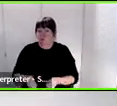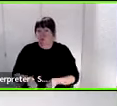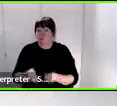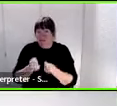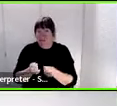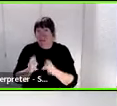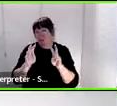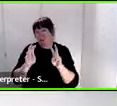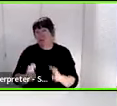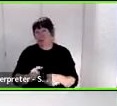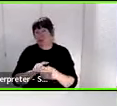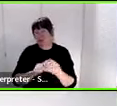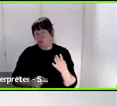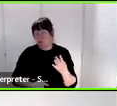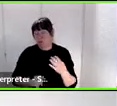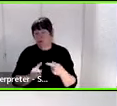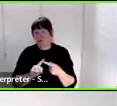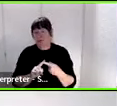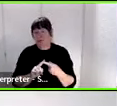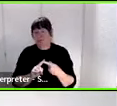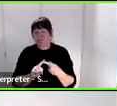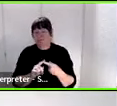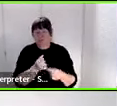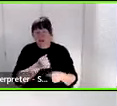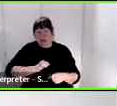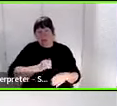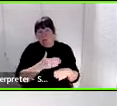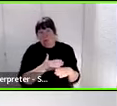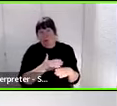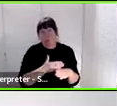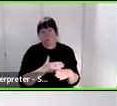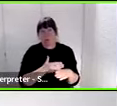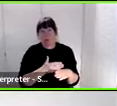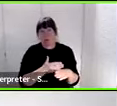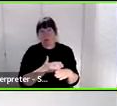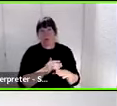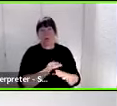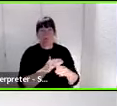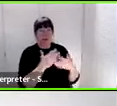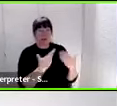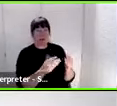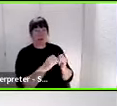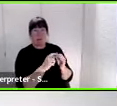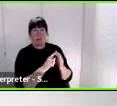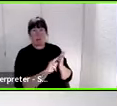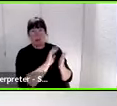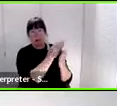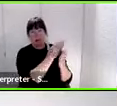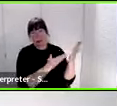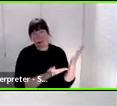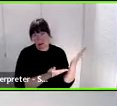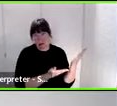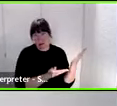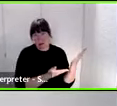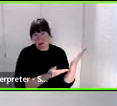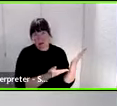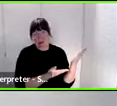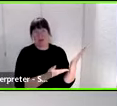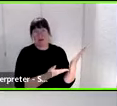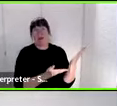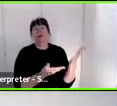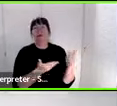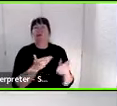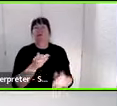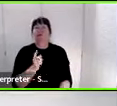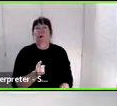you're having. The job we have in front of us is with the current bill. And so I just want to be clear,